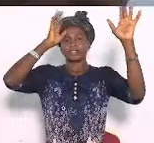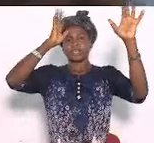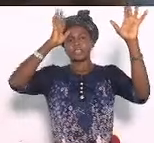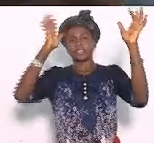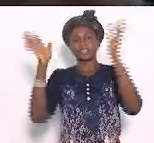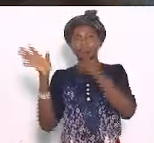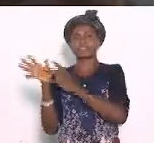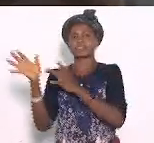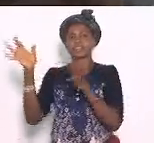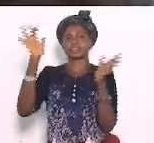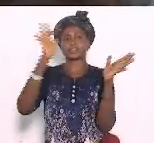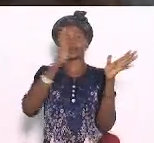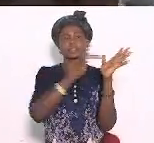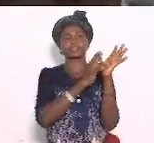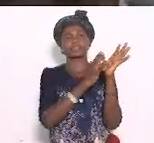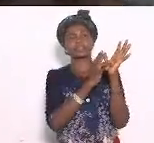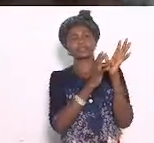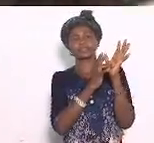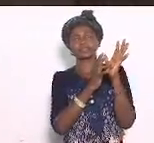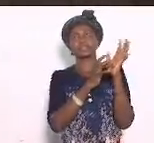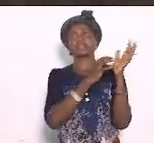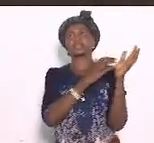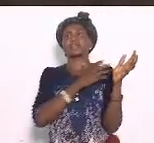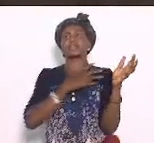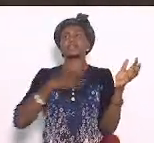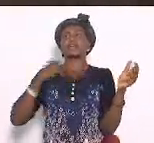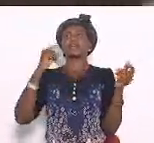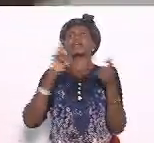Jesus and to